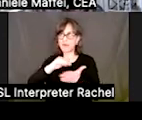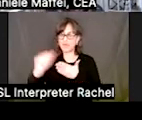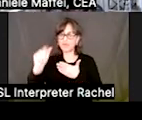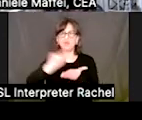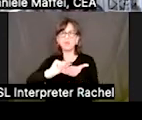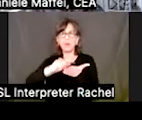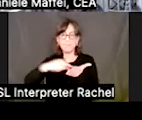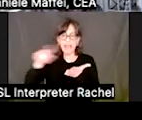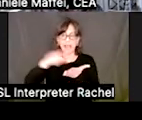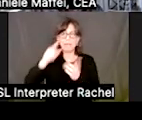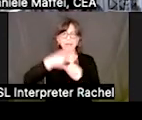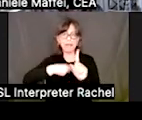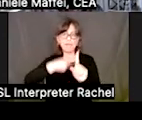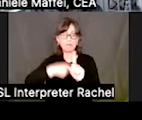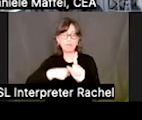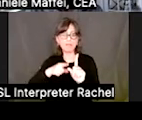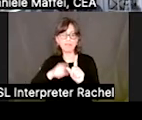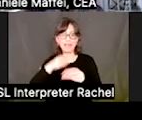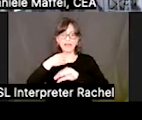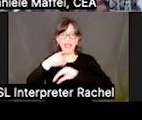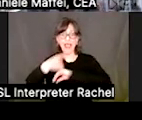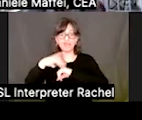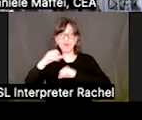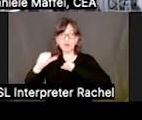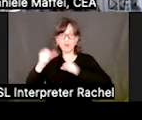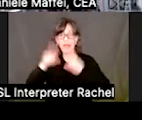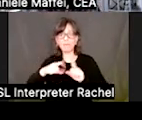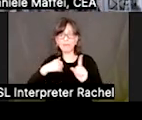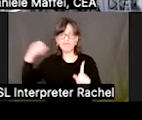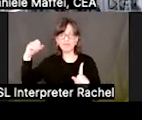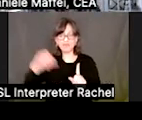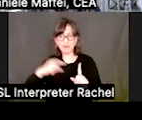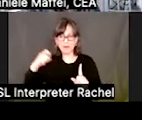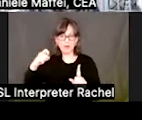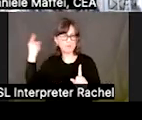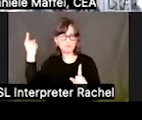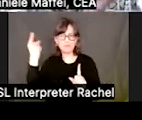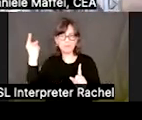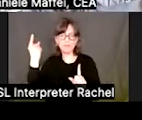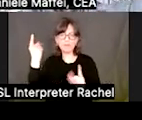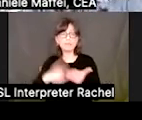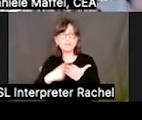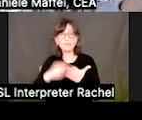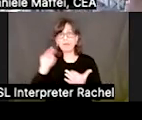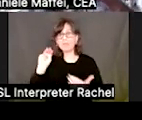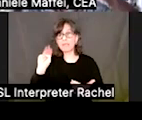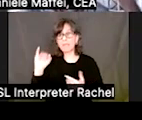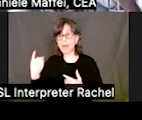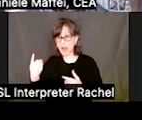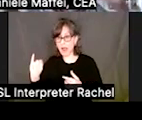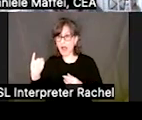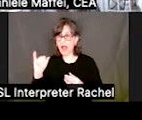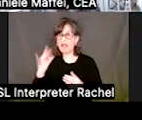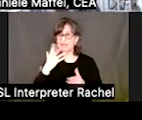month. And what happens after an earthquake is there's some trigger. And it's either, sometimes it's MMI, which is, the